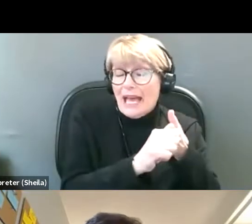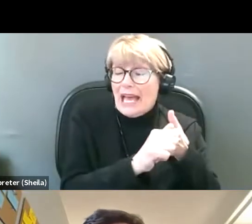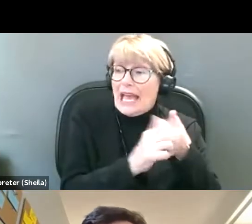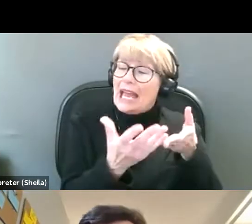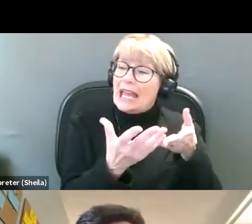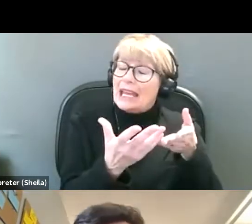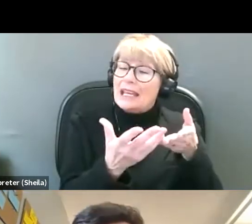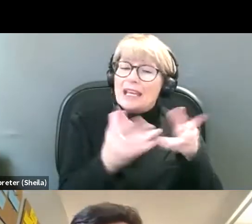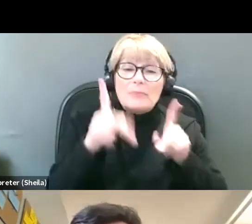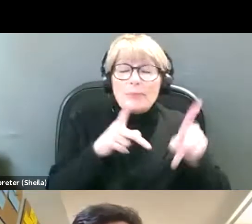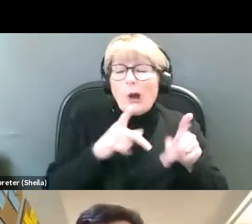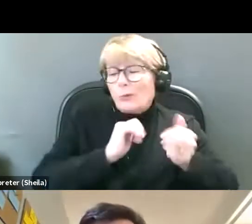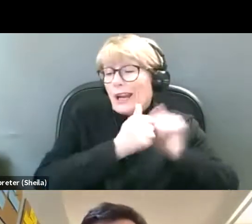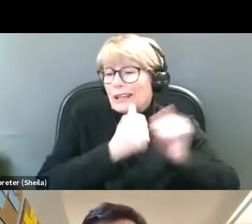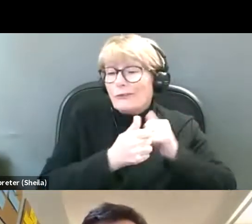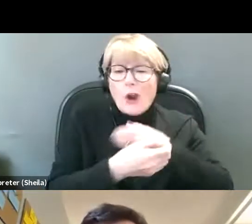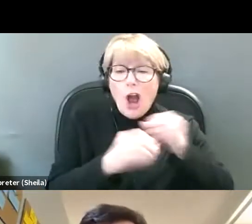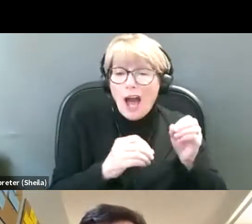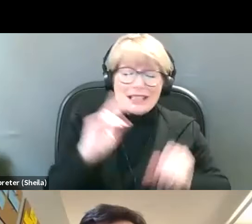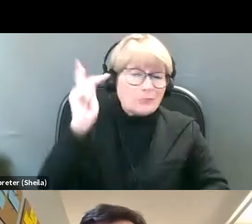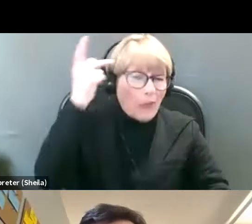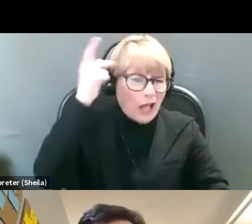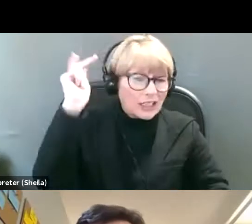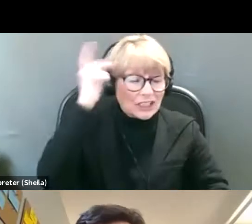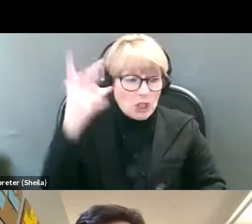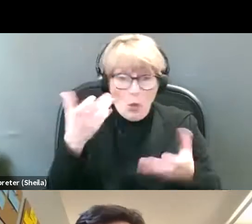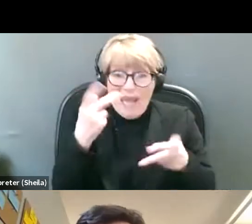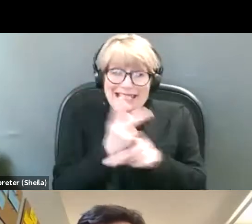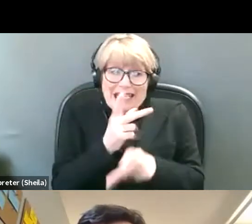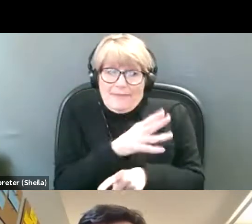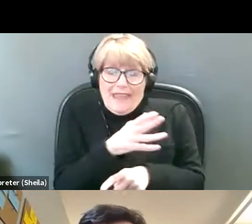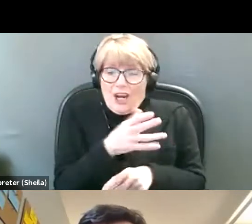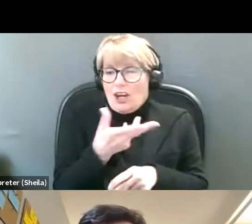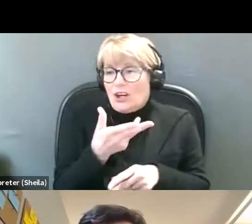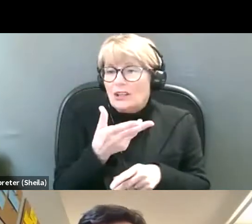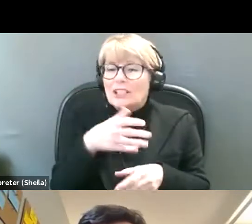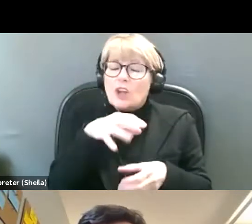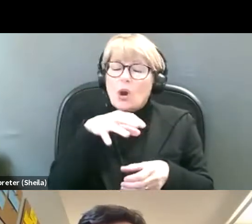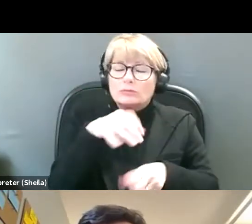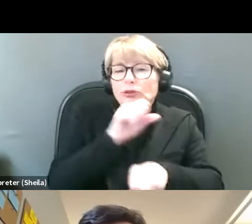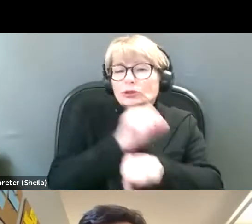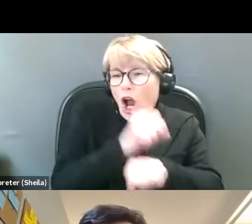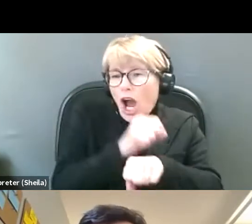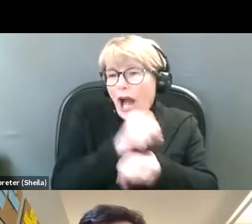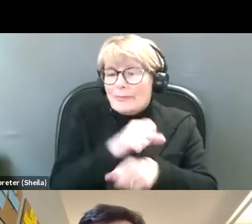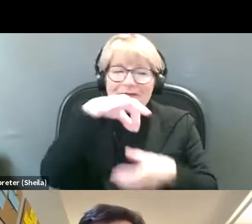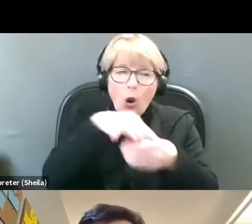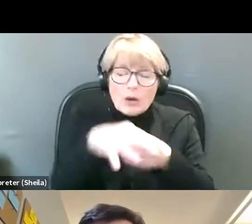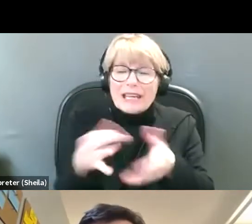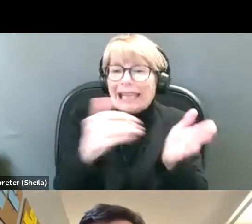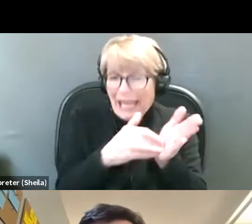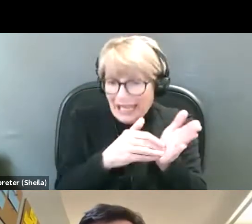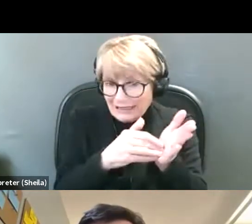incumbents that may have personal interest in retaining their seats through the remap or re-solidifying their chances of